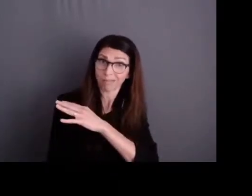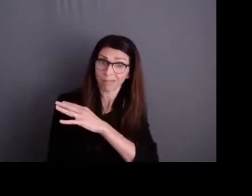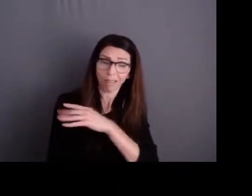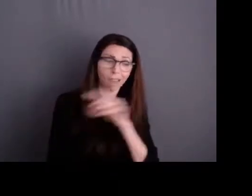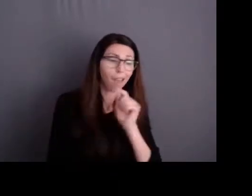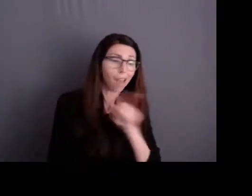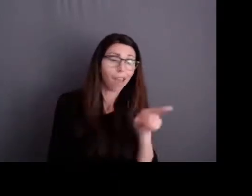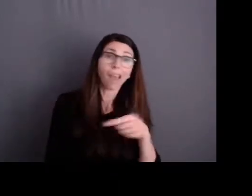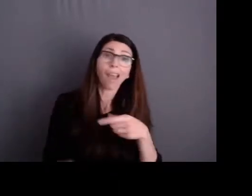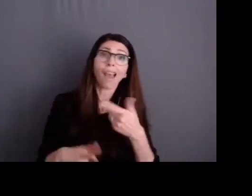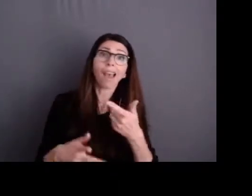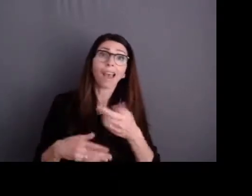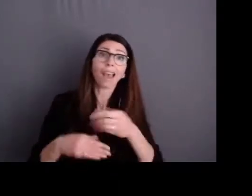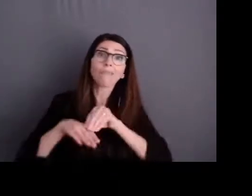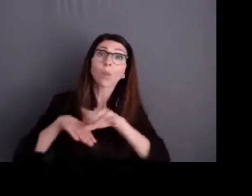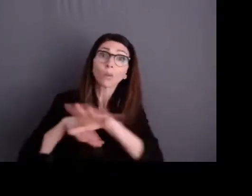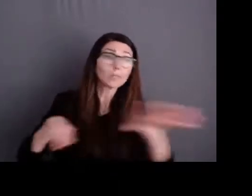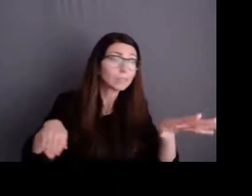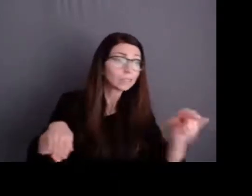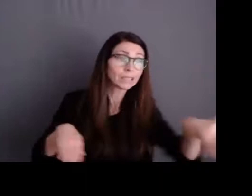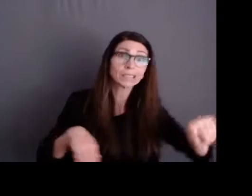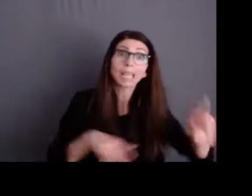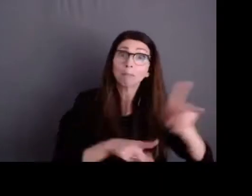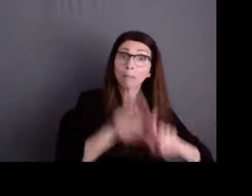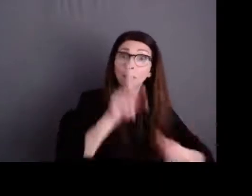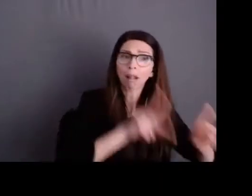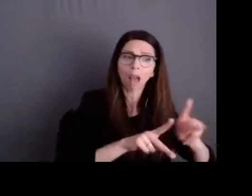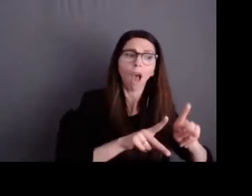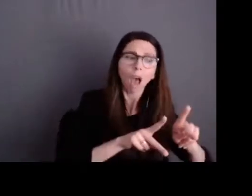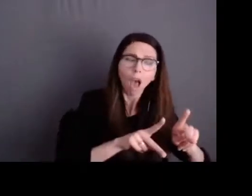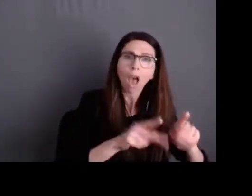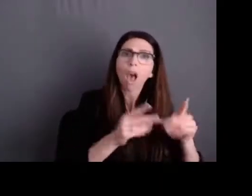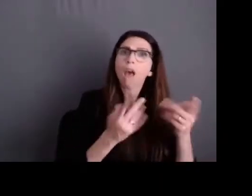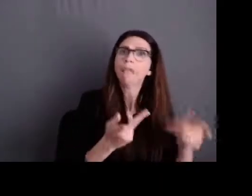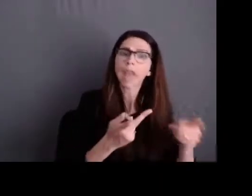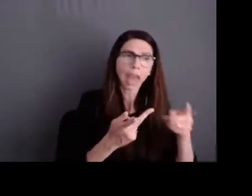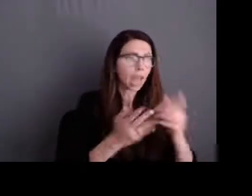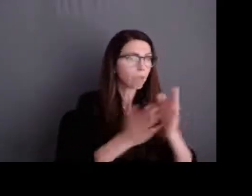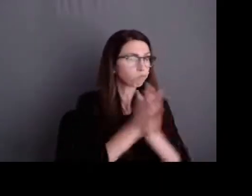think, in making policy and government.